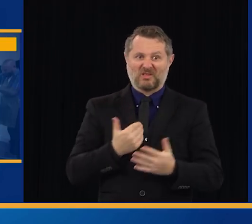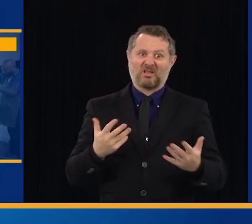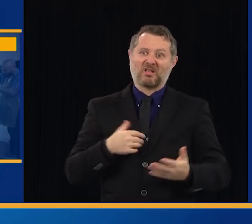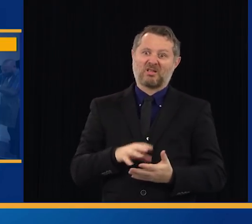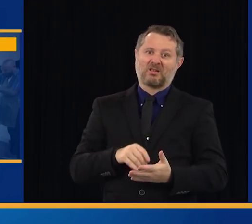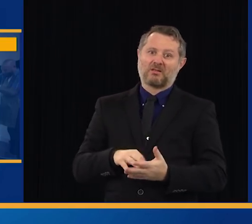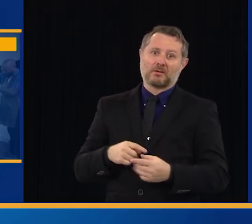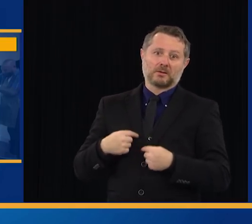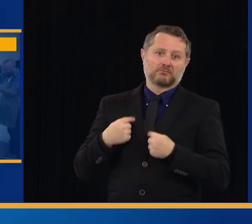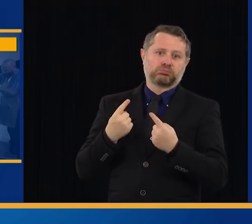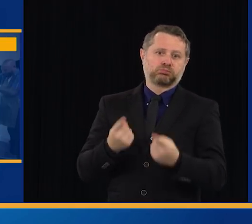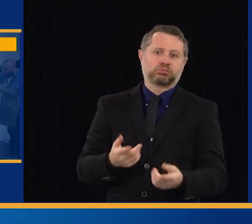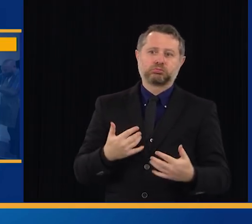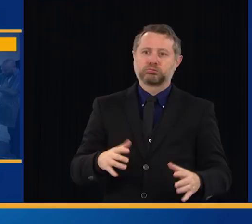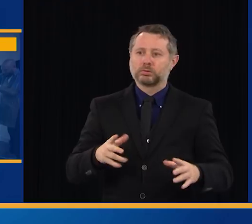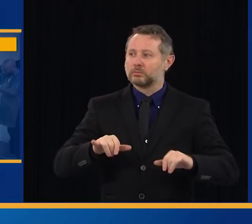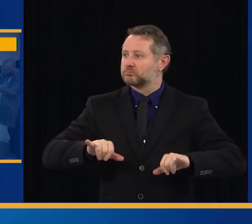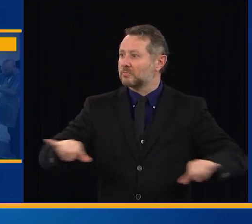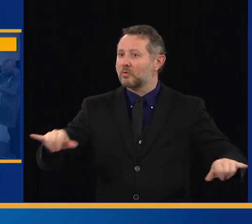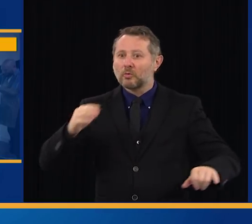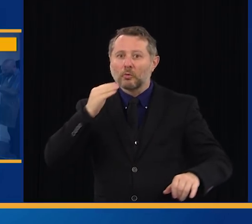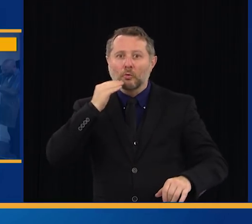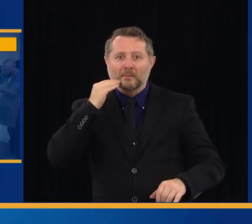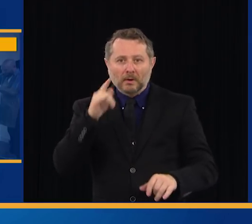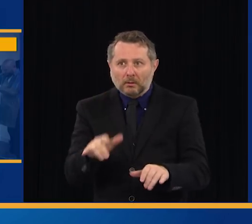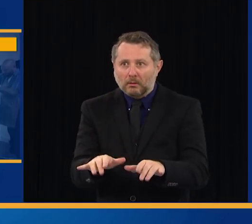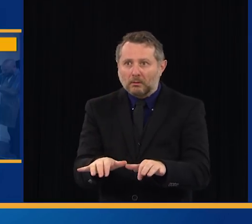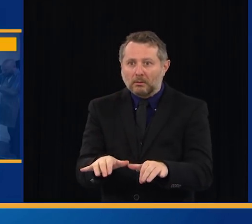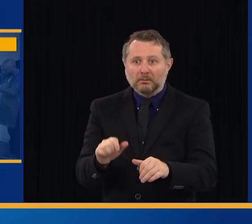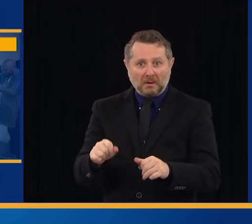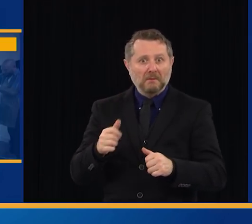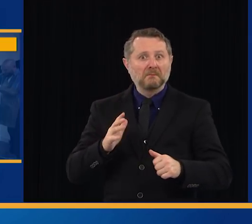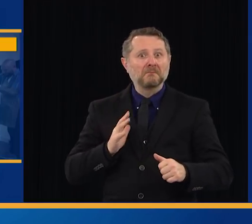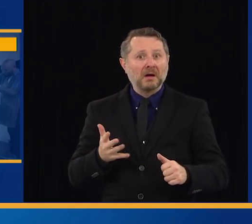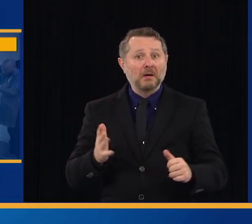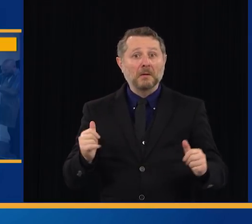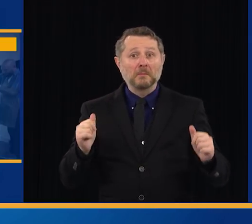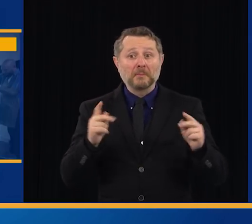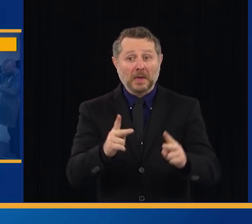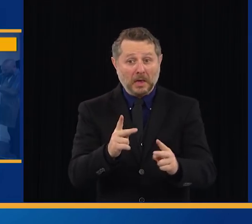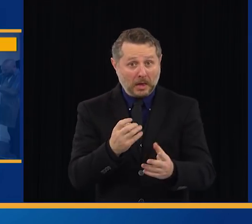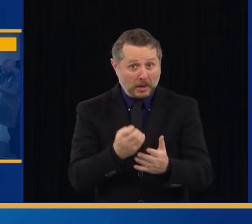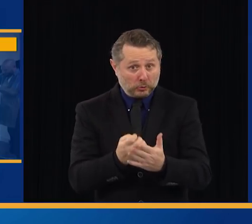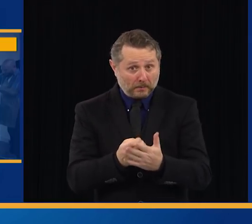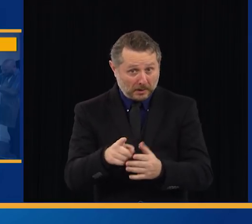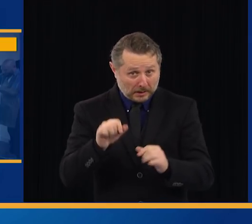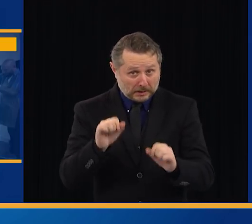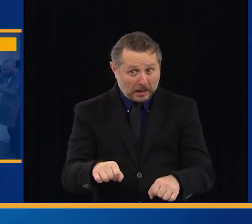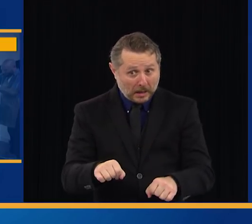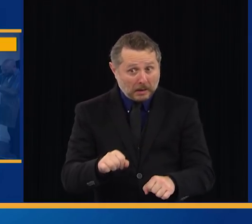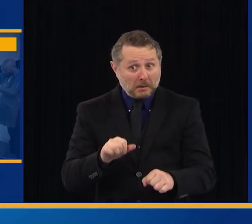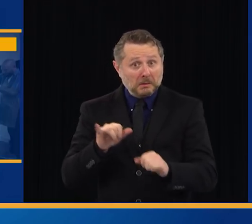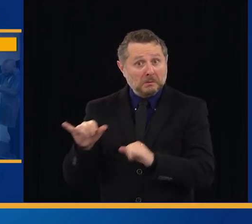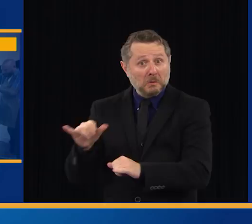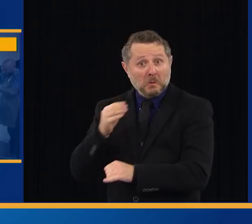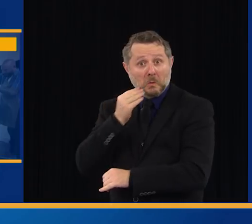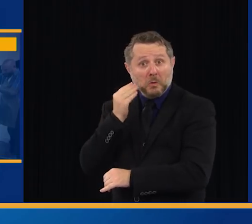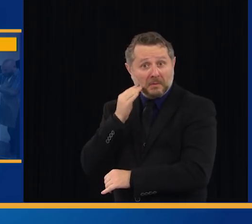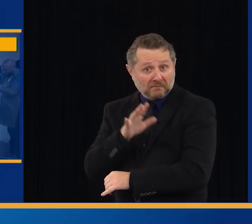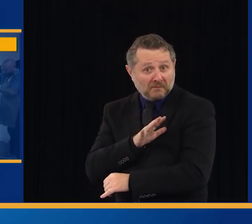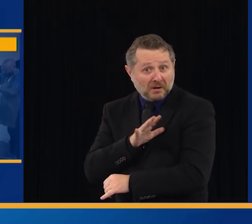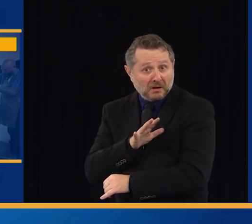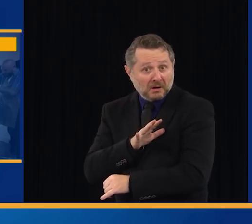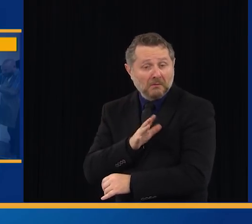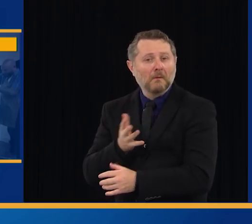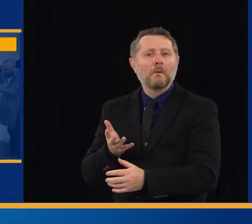how many people can continue to work from home and the business still work? How do you socially